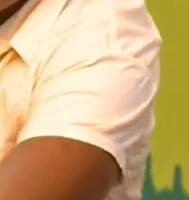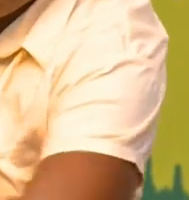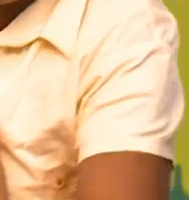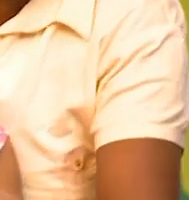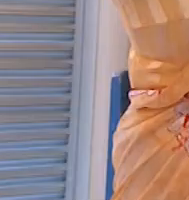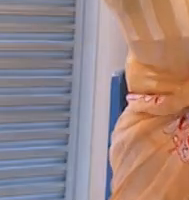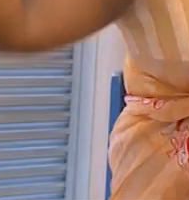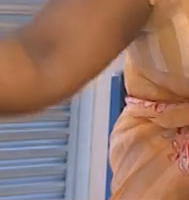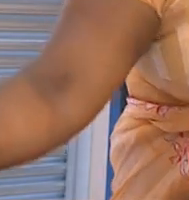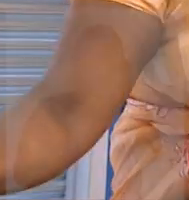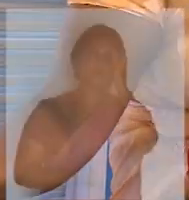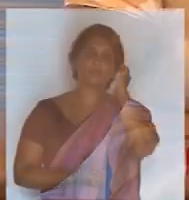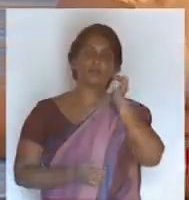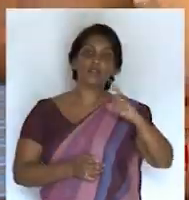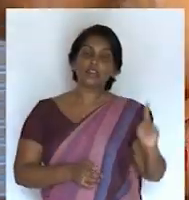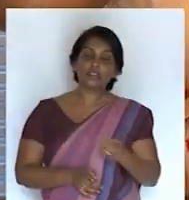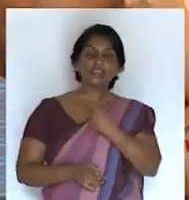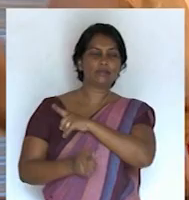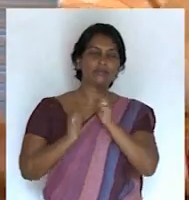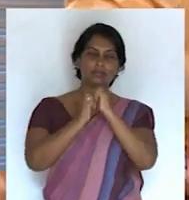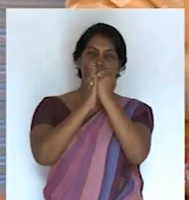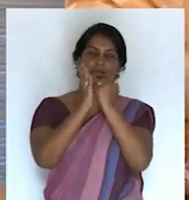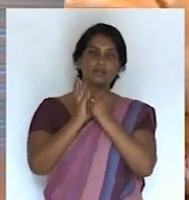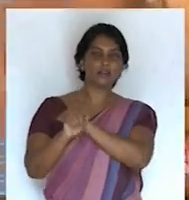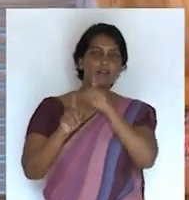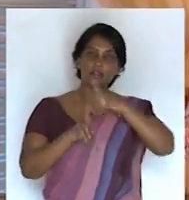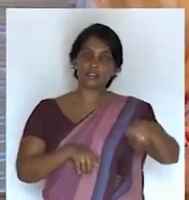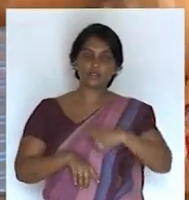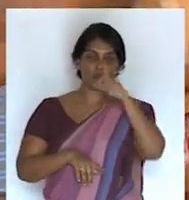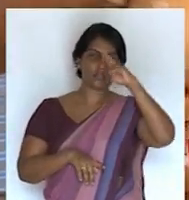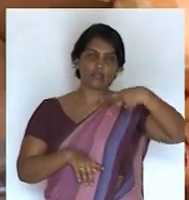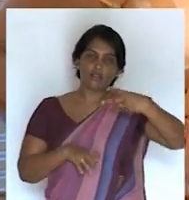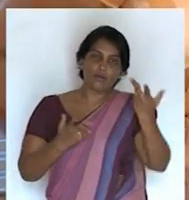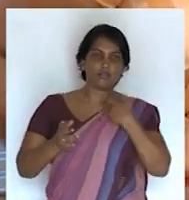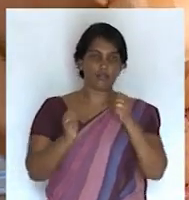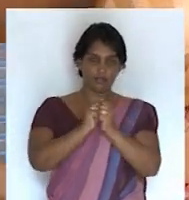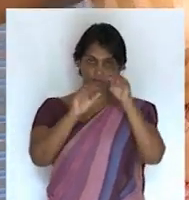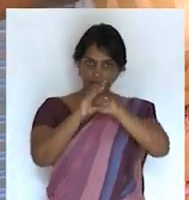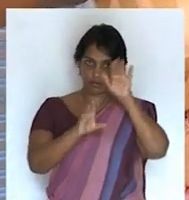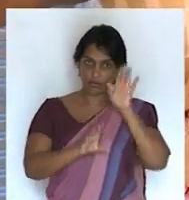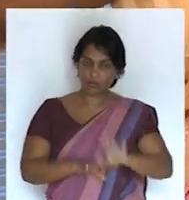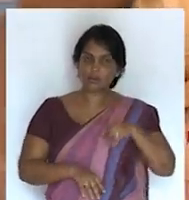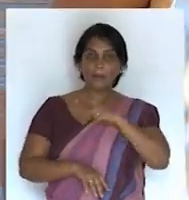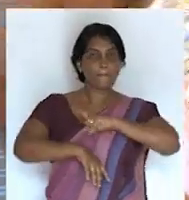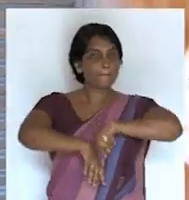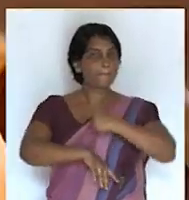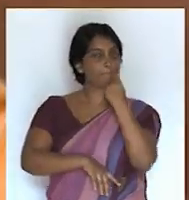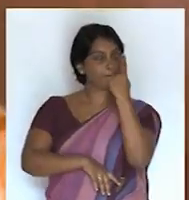classes are also conducted, service 1 or 2 days per week and about 1 hour per